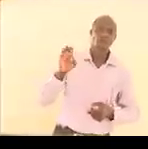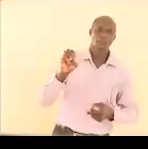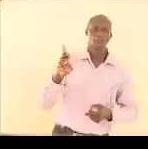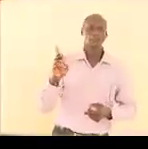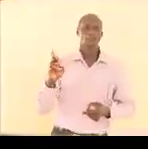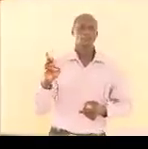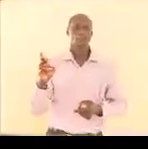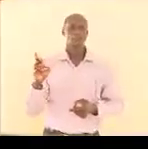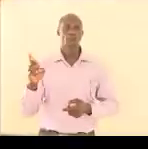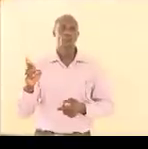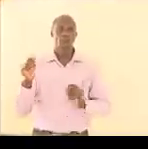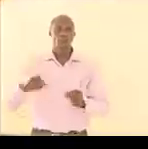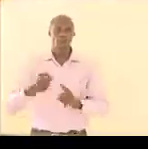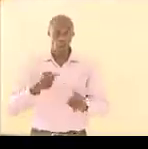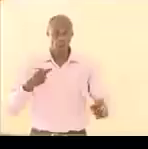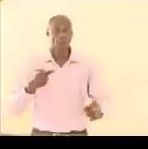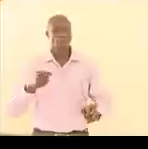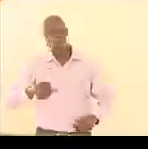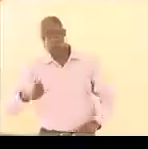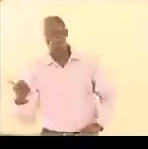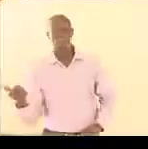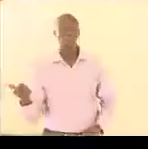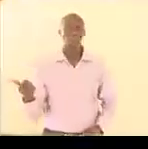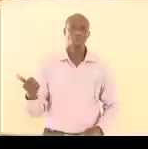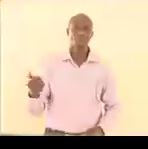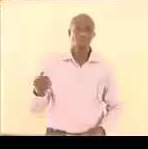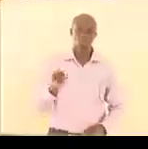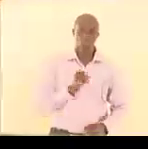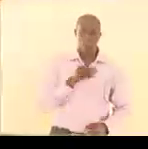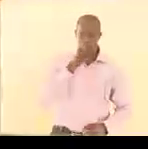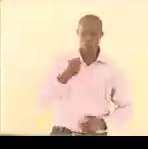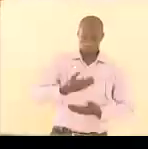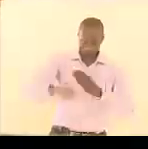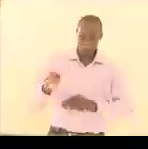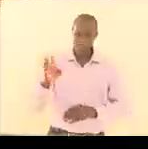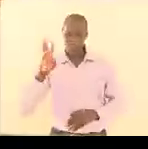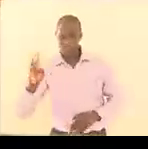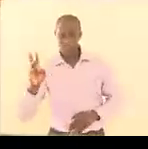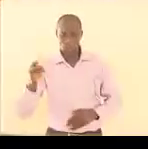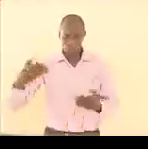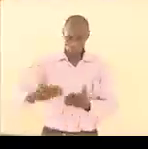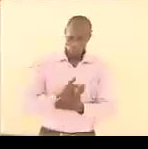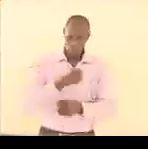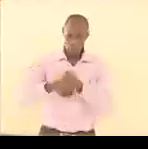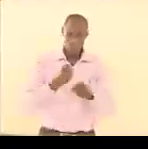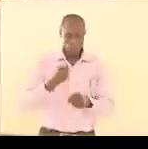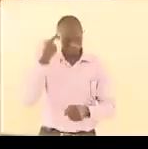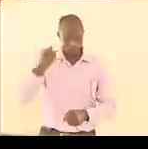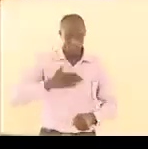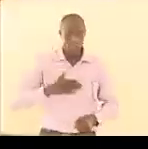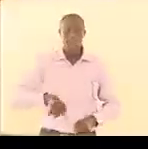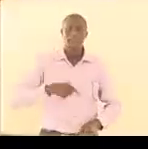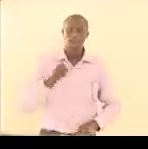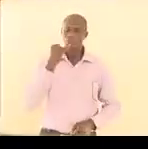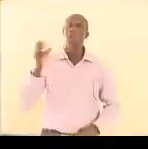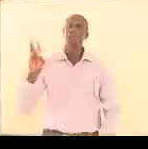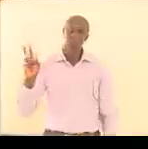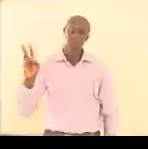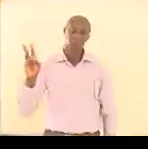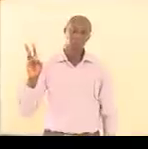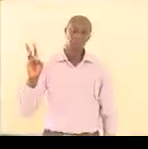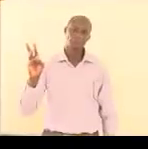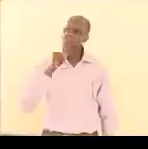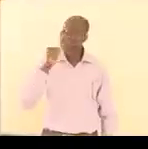A new month can be from another, you know, I was born on the 6th. So a new year for my life is on the